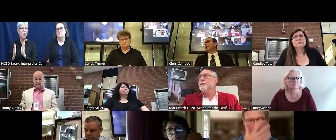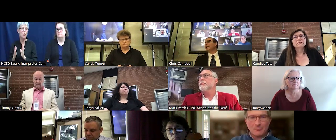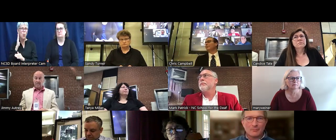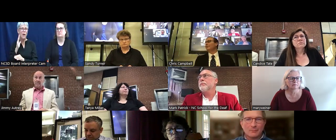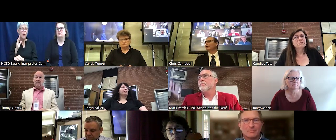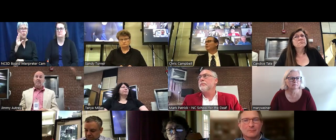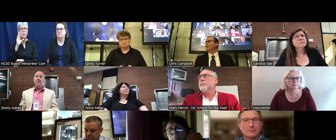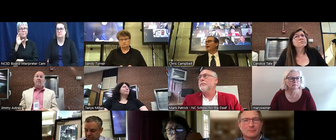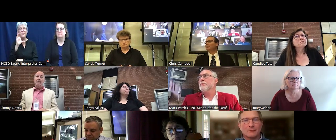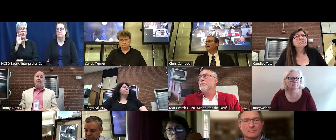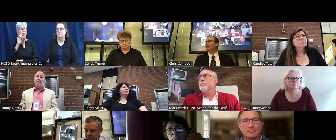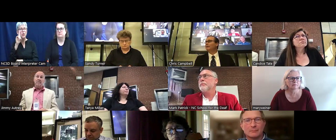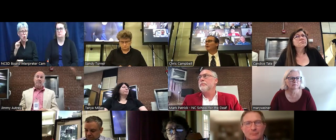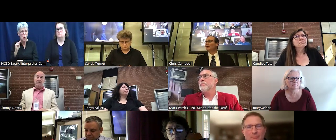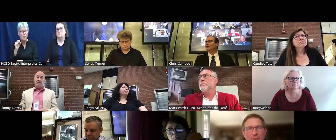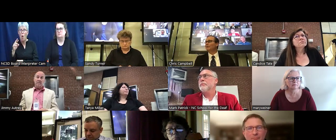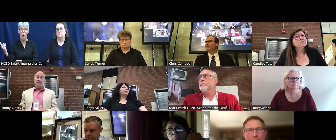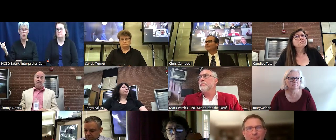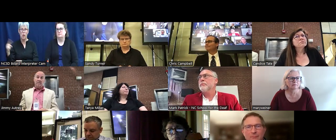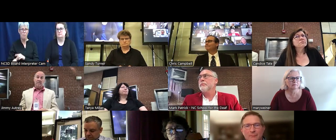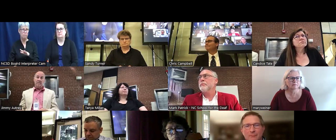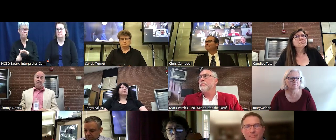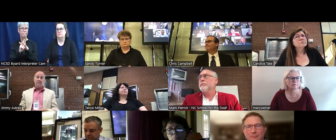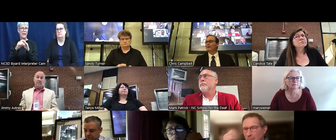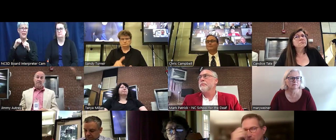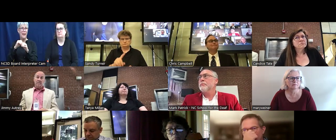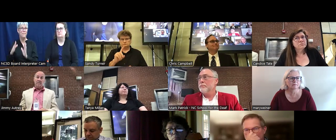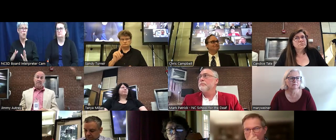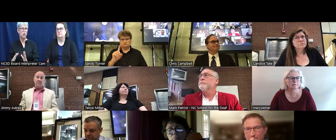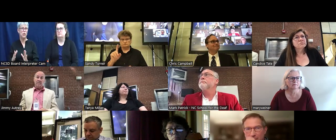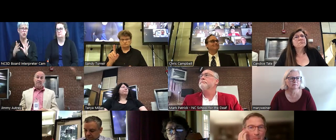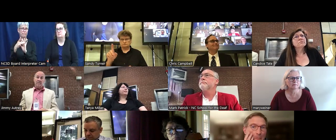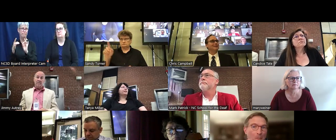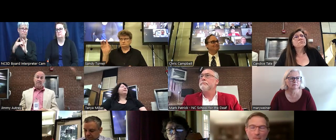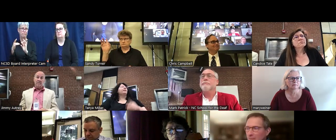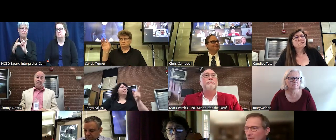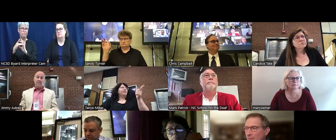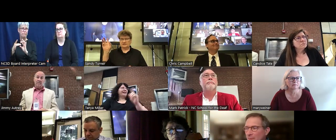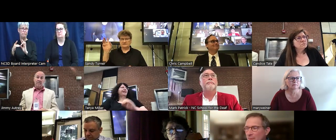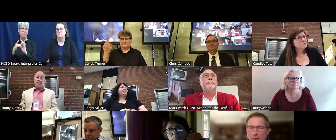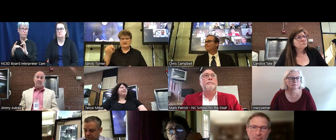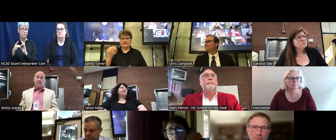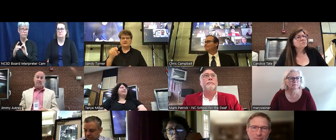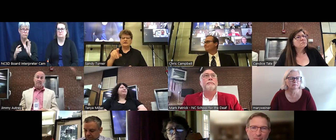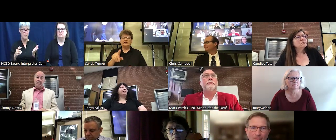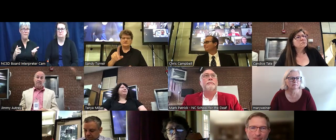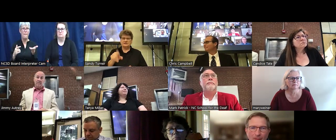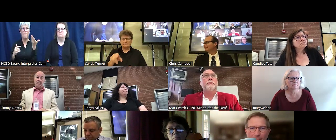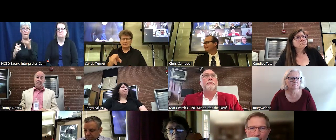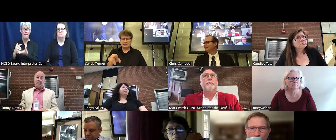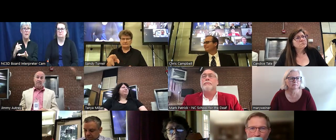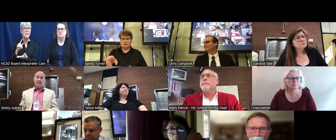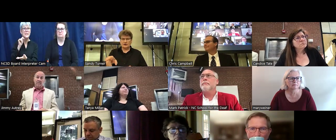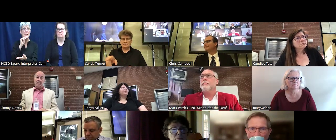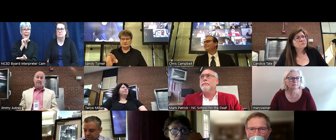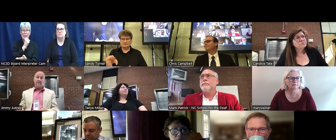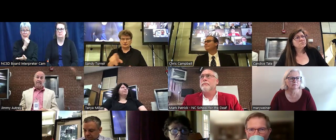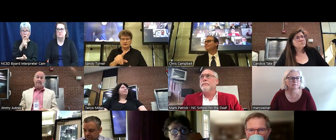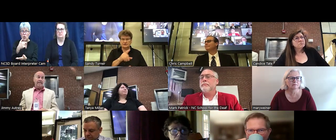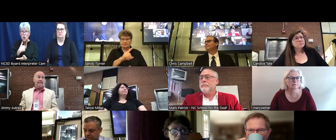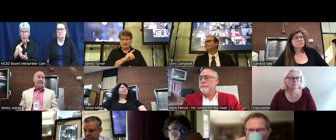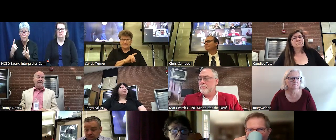in or come to a meeting and provide you with an update in closed session. So Mrs. Sandy. Does anybody have a